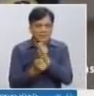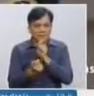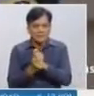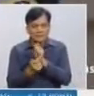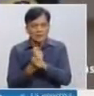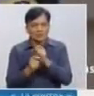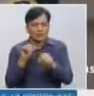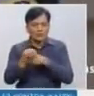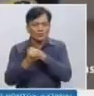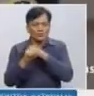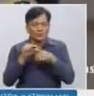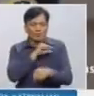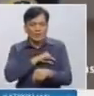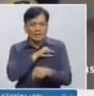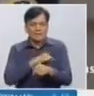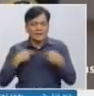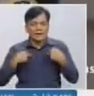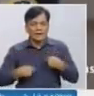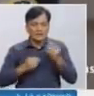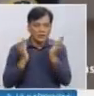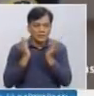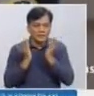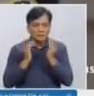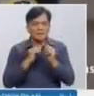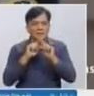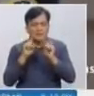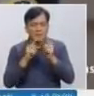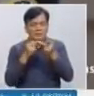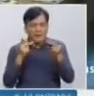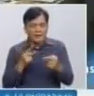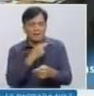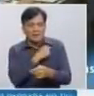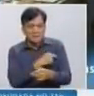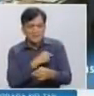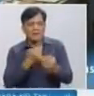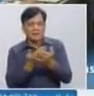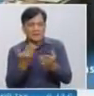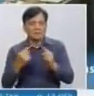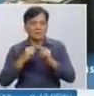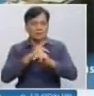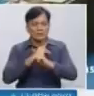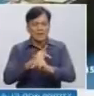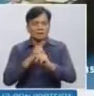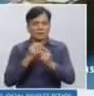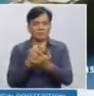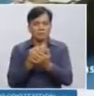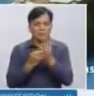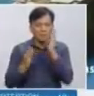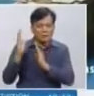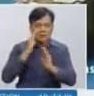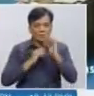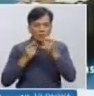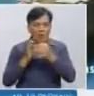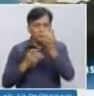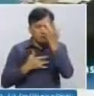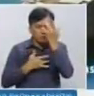affordable, and quality health services in appropriate facilities and will be protected from financial burden due to